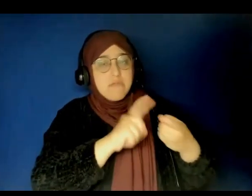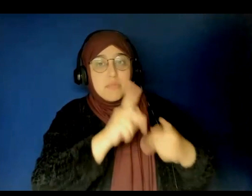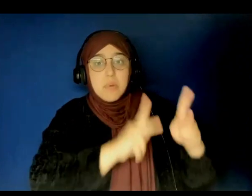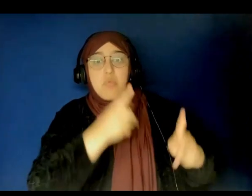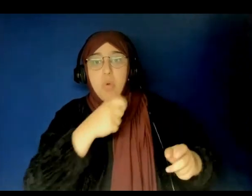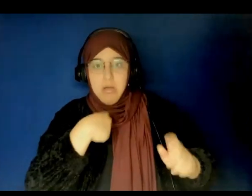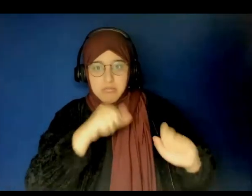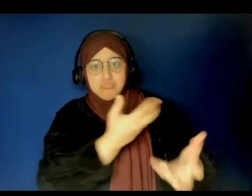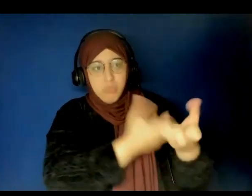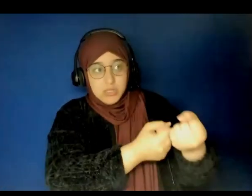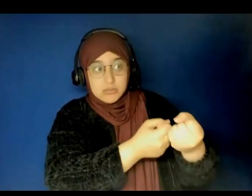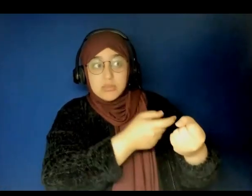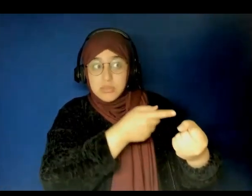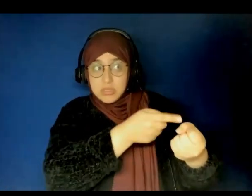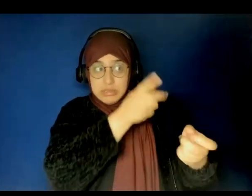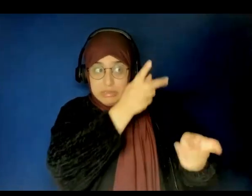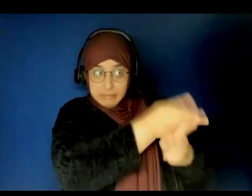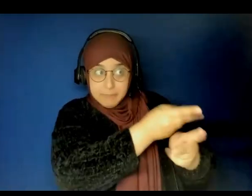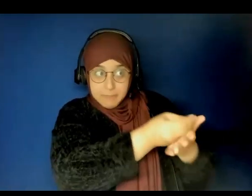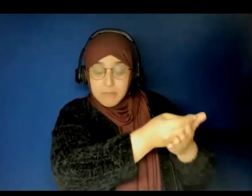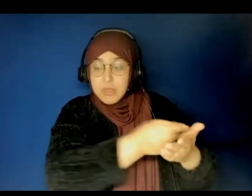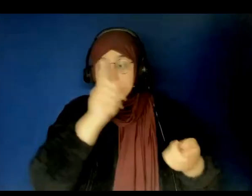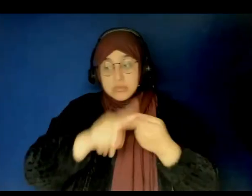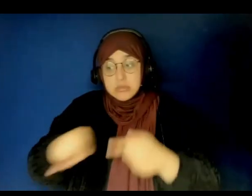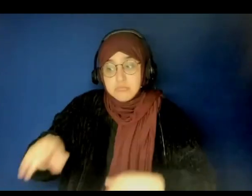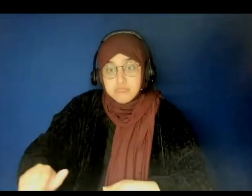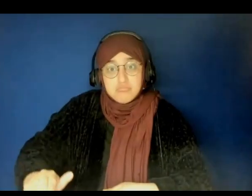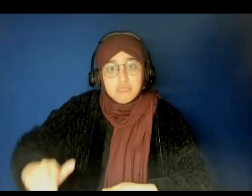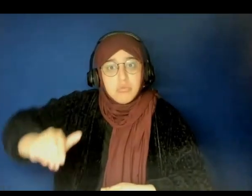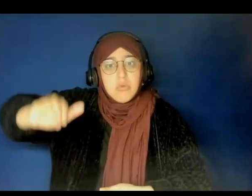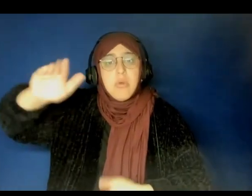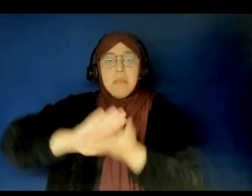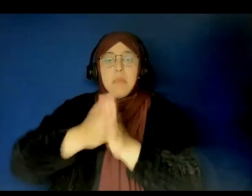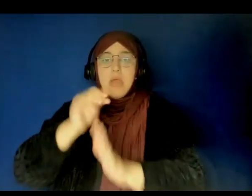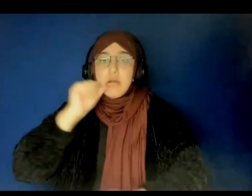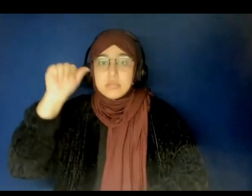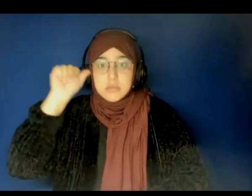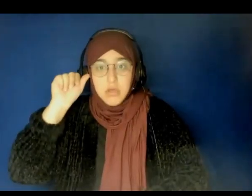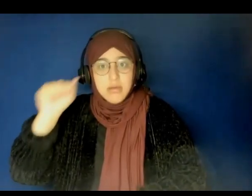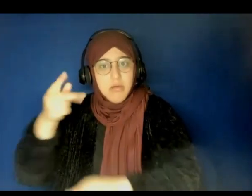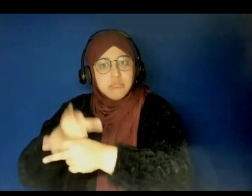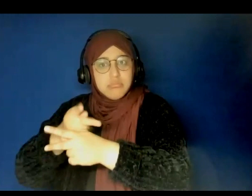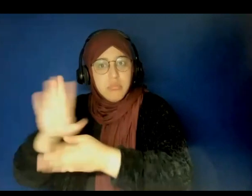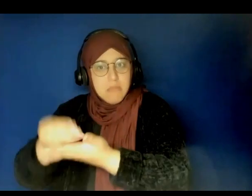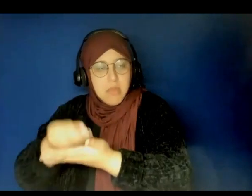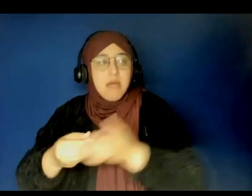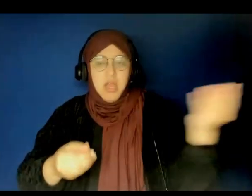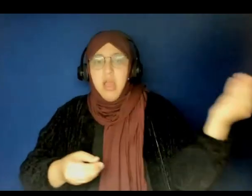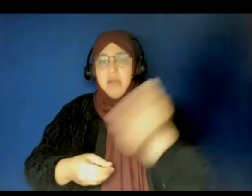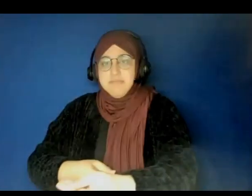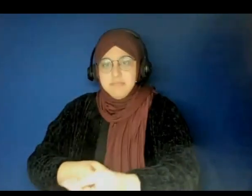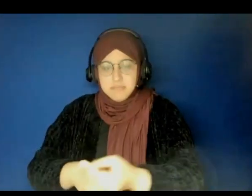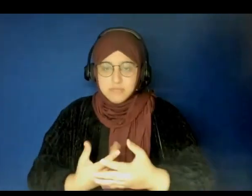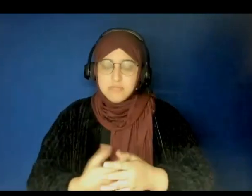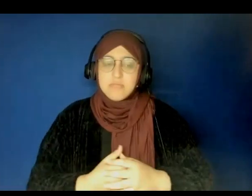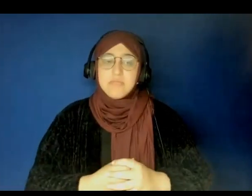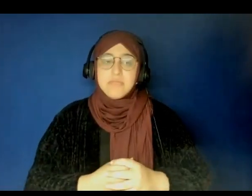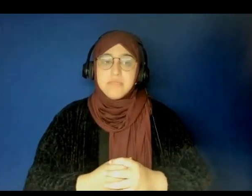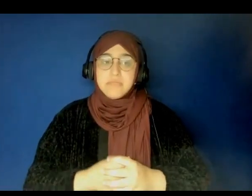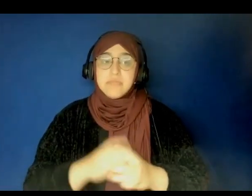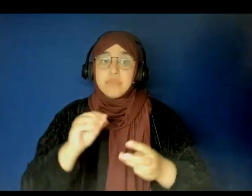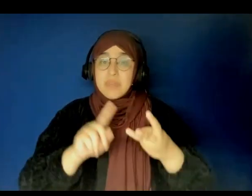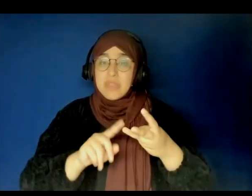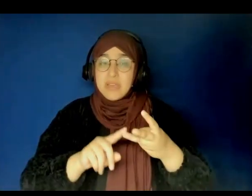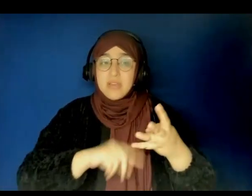reach an age of majority and are adults that can manage their own money. We also want to distribute our inheritance